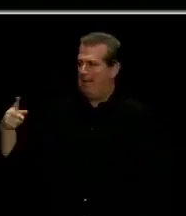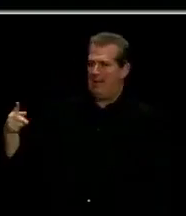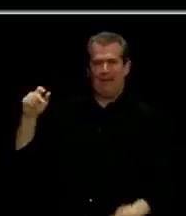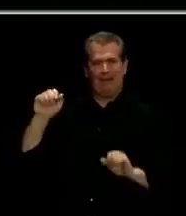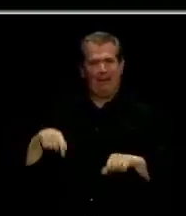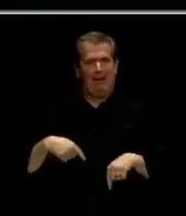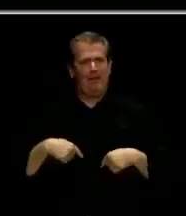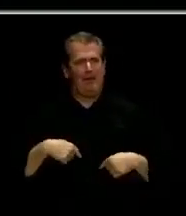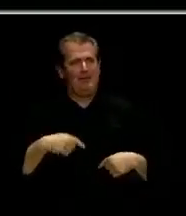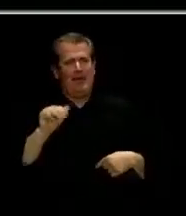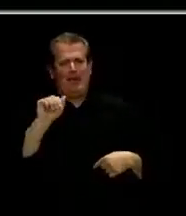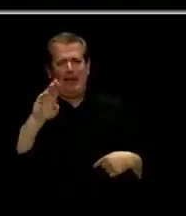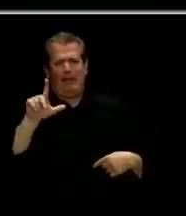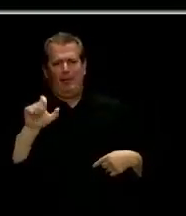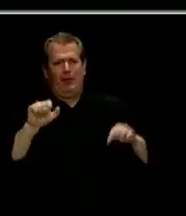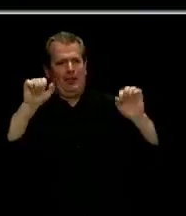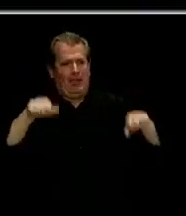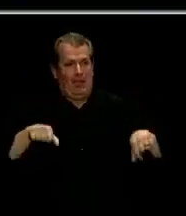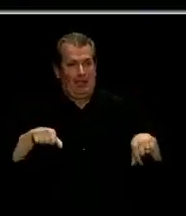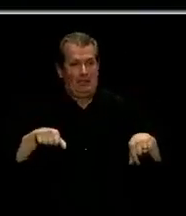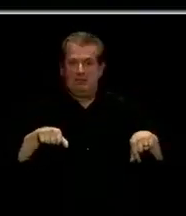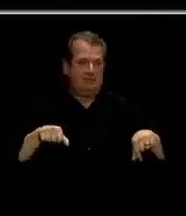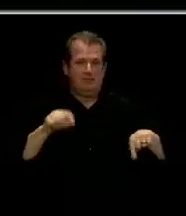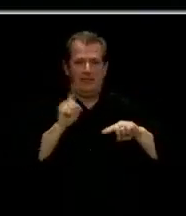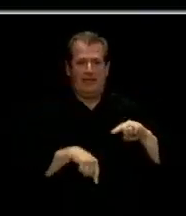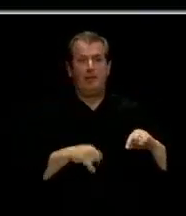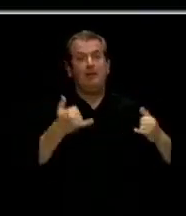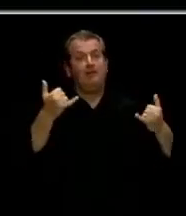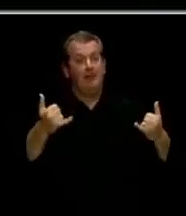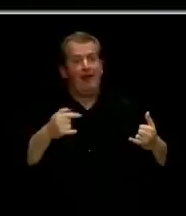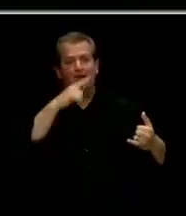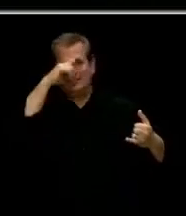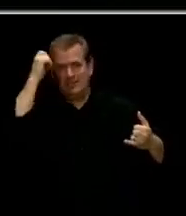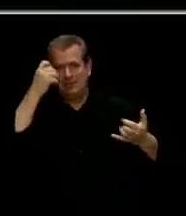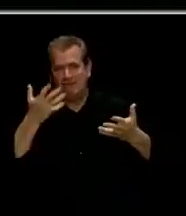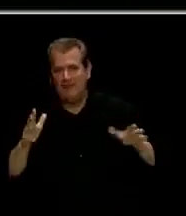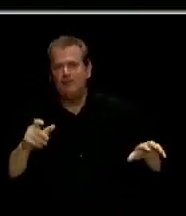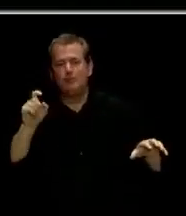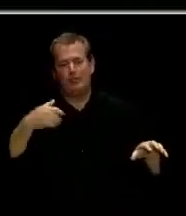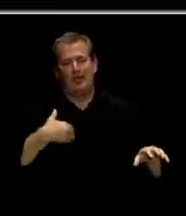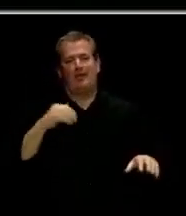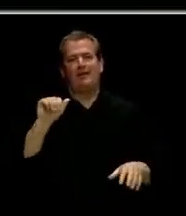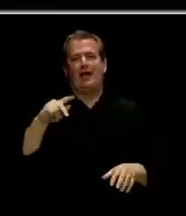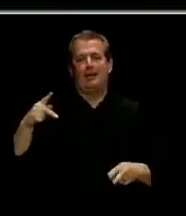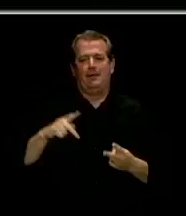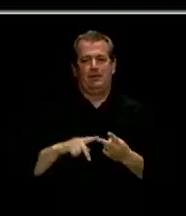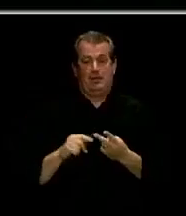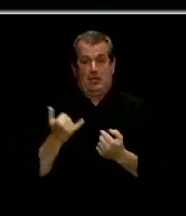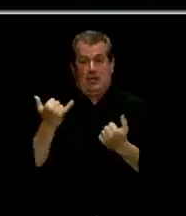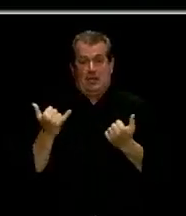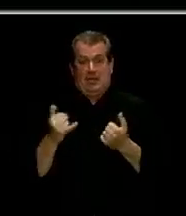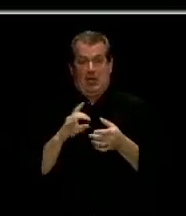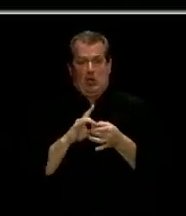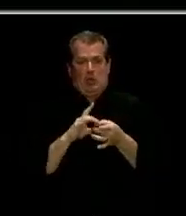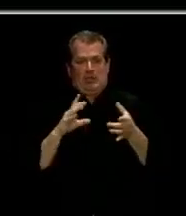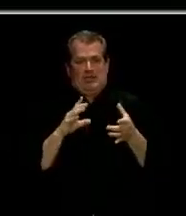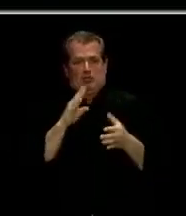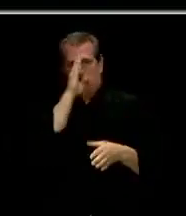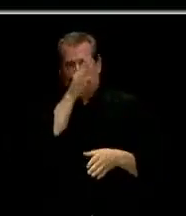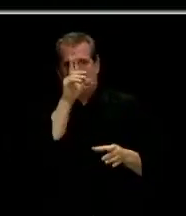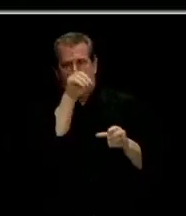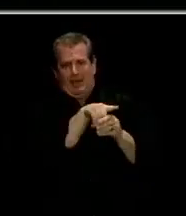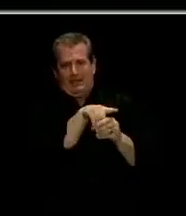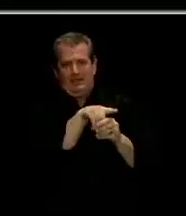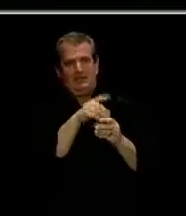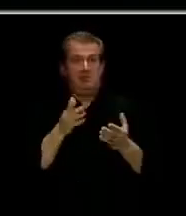on my phone? So that's going to come hopefully by the end of the summer. We're also release direct deposits, whether that be from Social Security